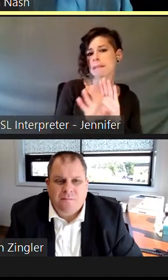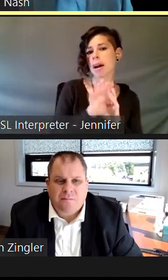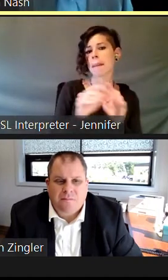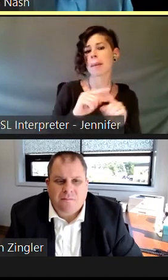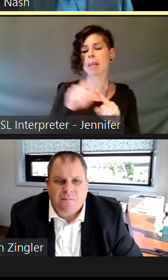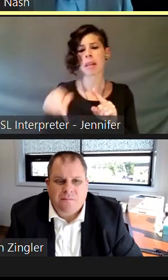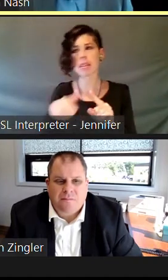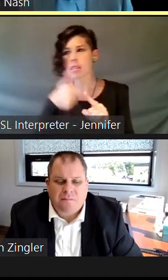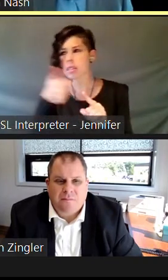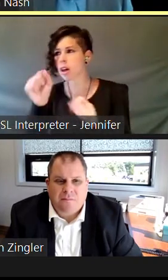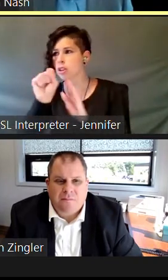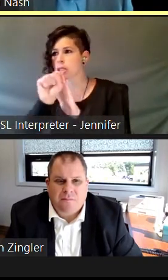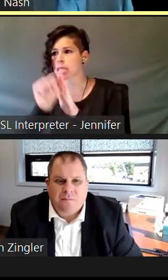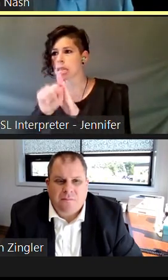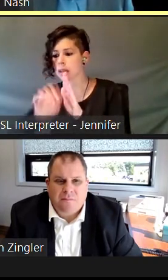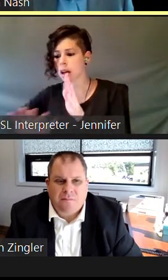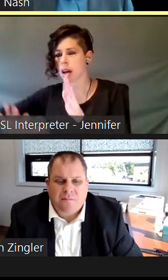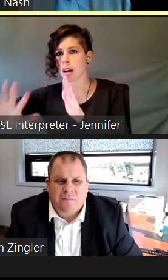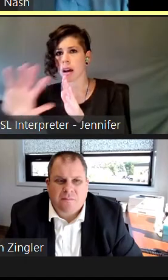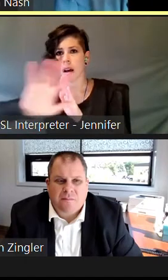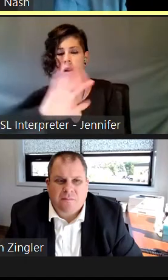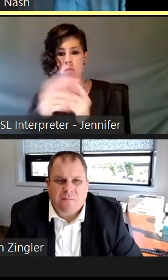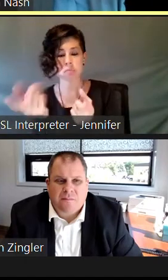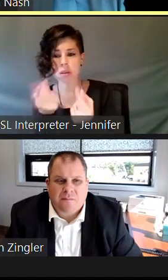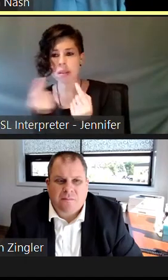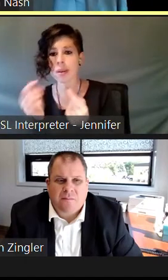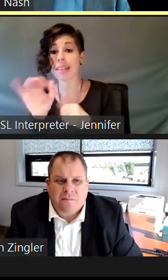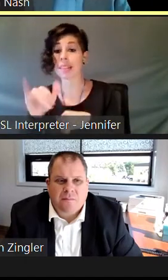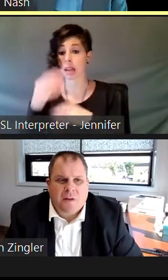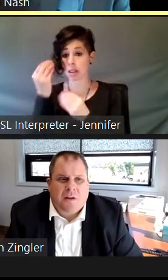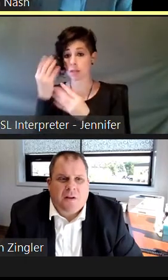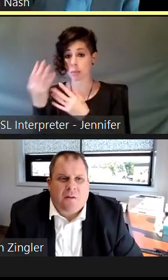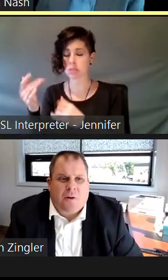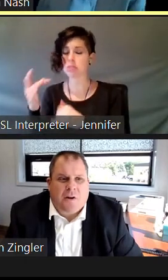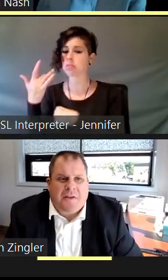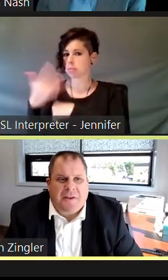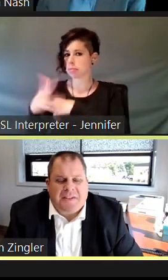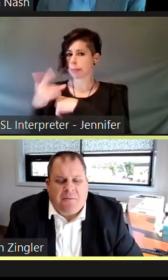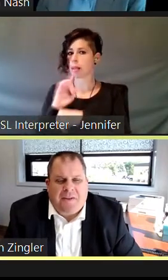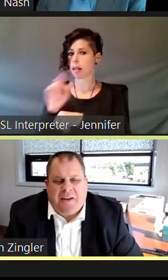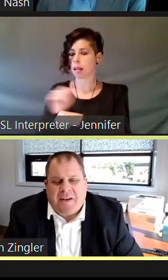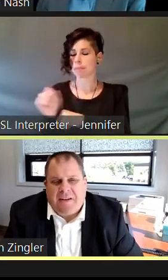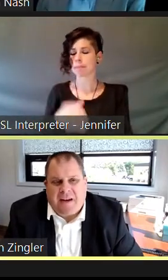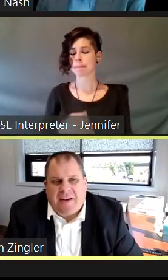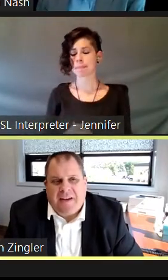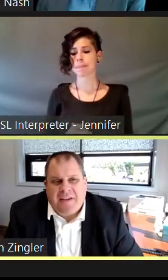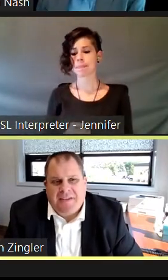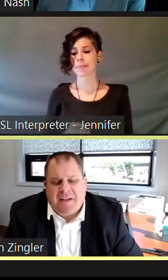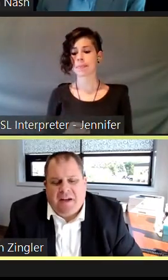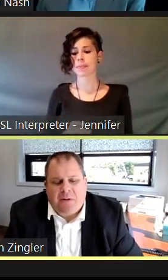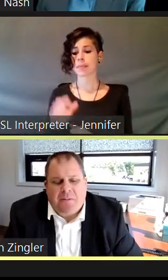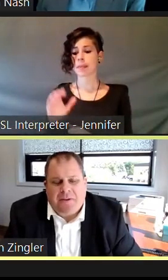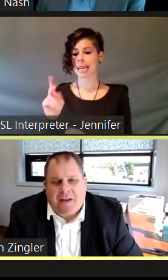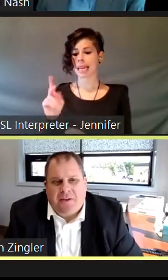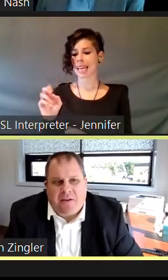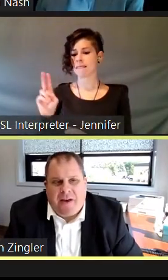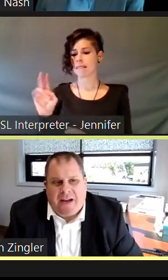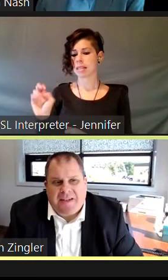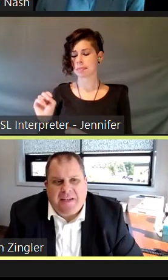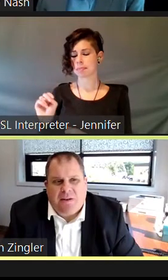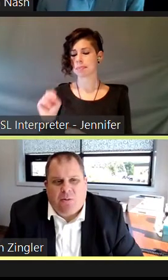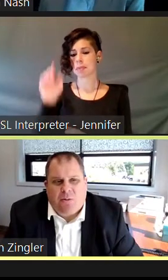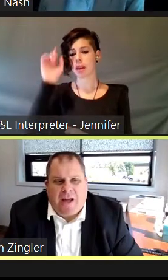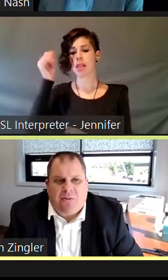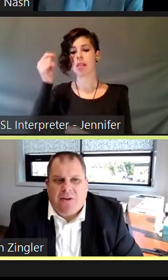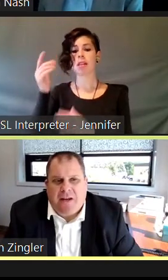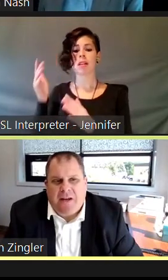other states in the South doing? And that information certainly is available. One of the things that we did in Connecticut is the governor put together a